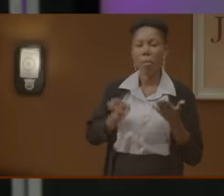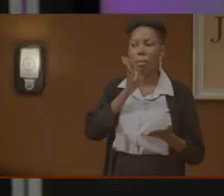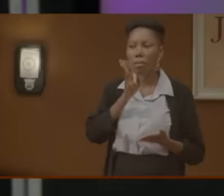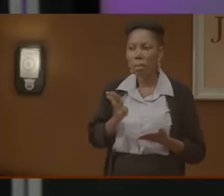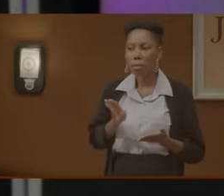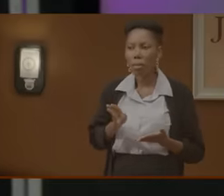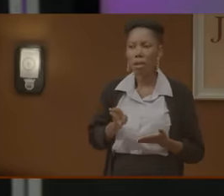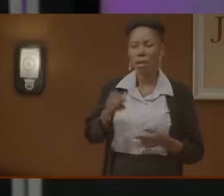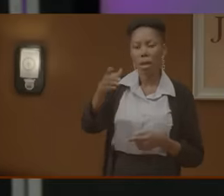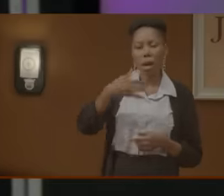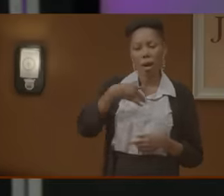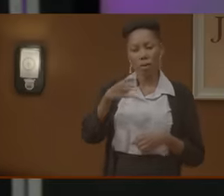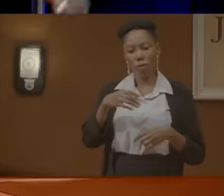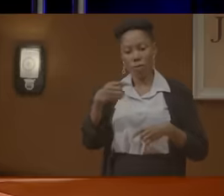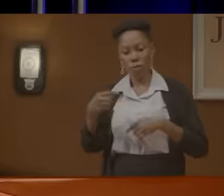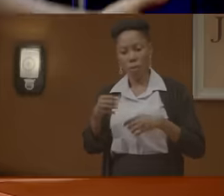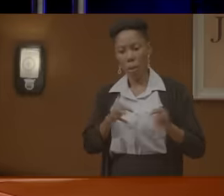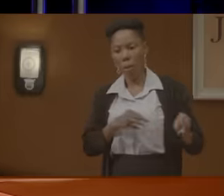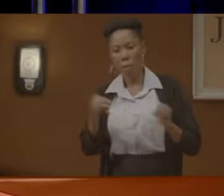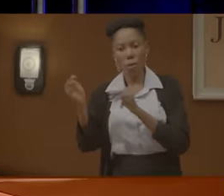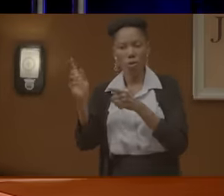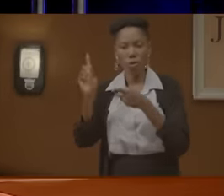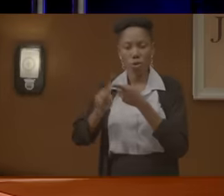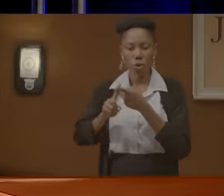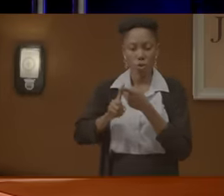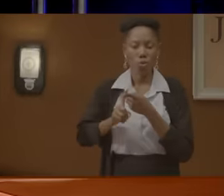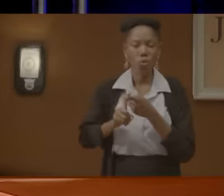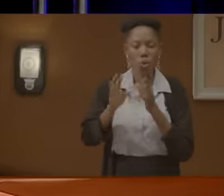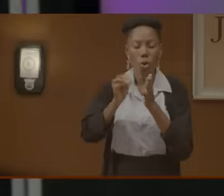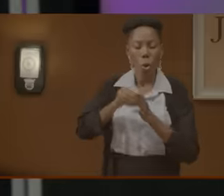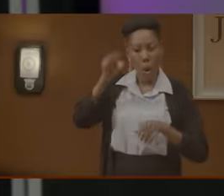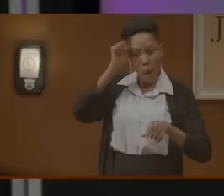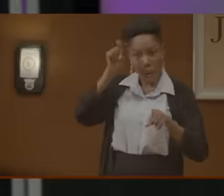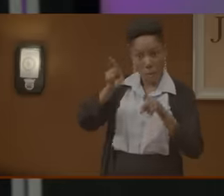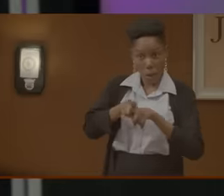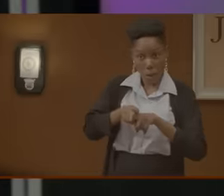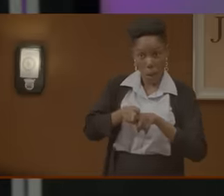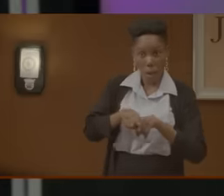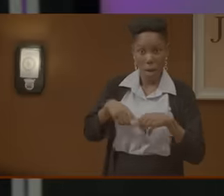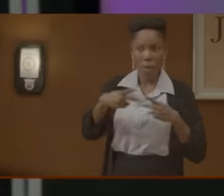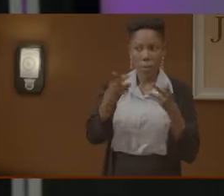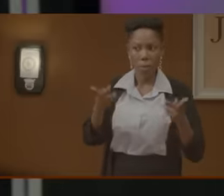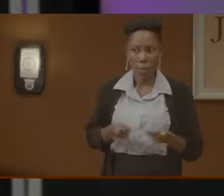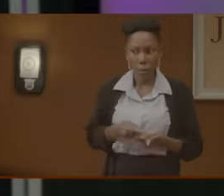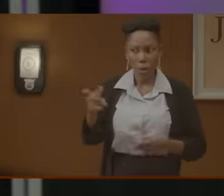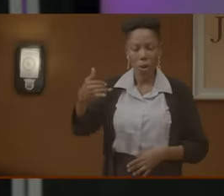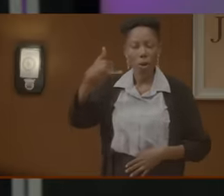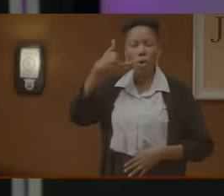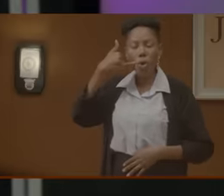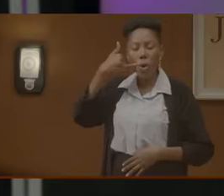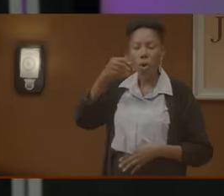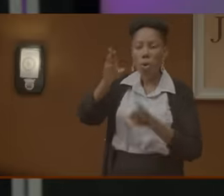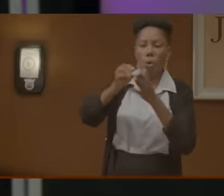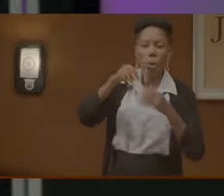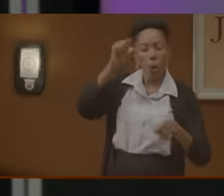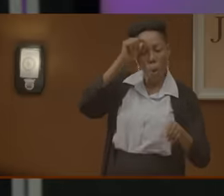don't go in brother's place again, because when you don't do, you go pack your children, you go in brother's place. There's a time I call him brother. Okay?